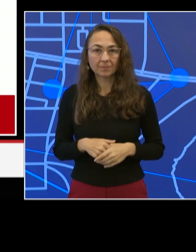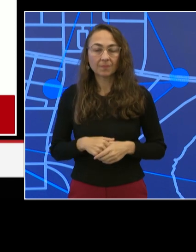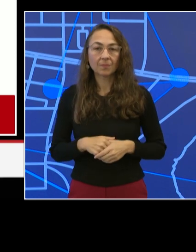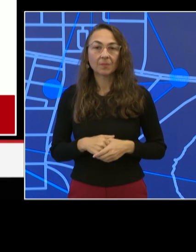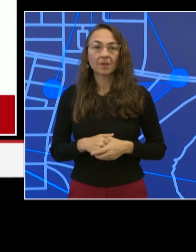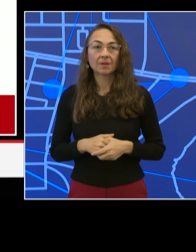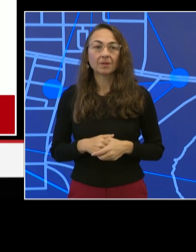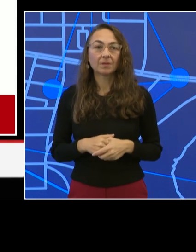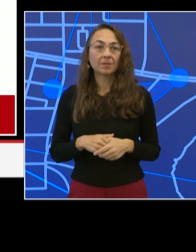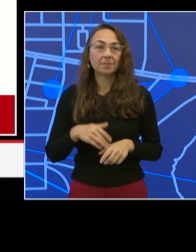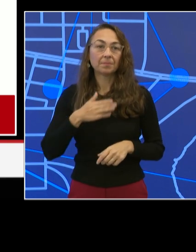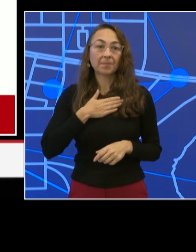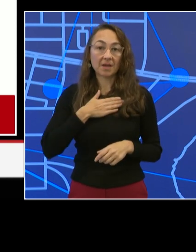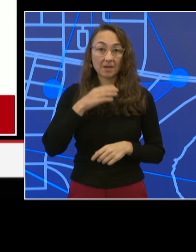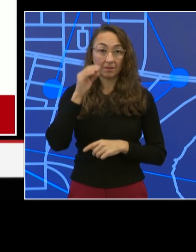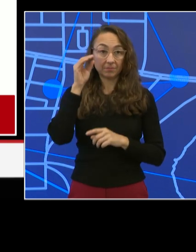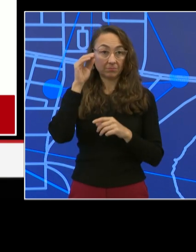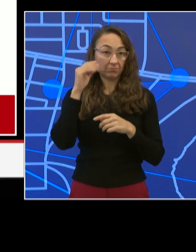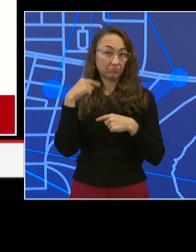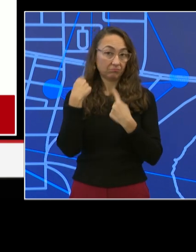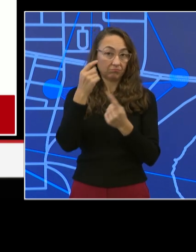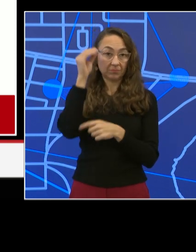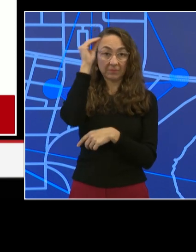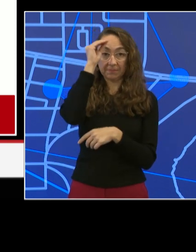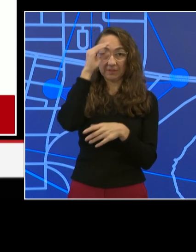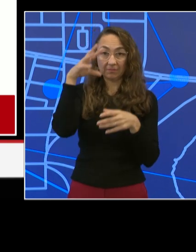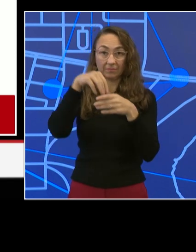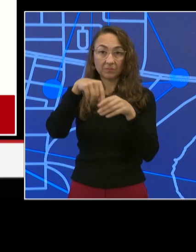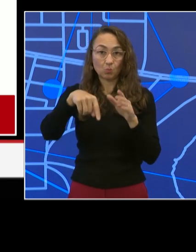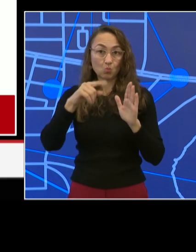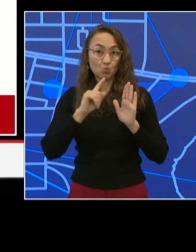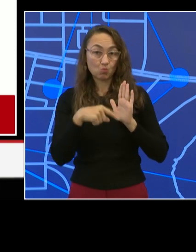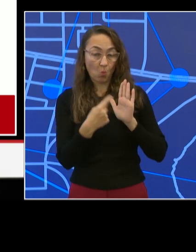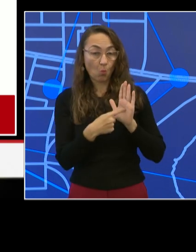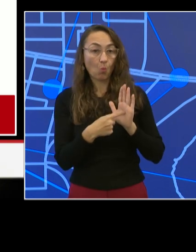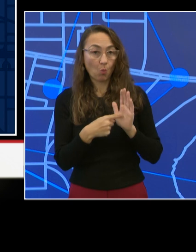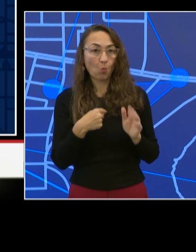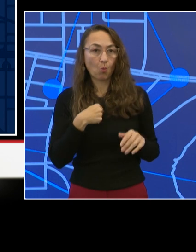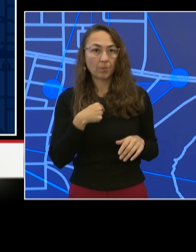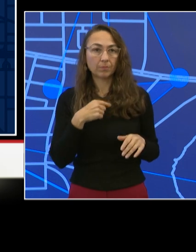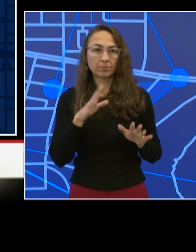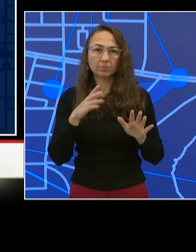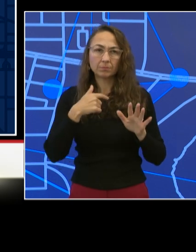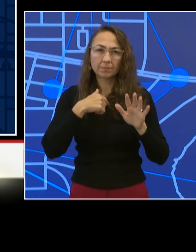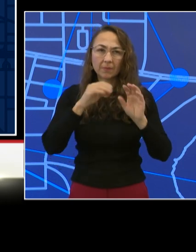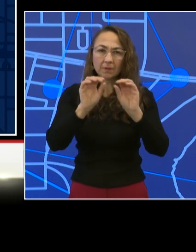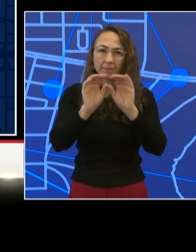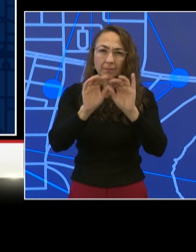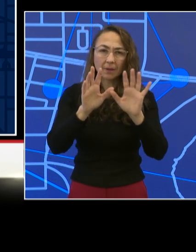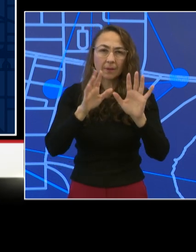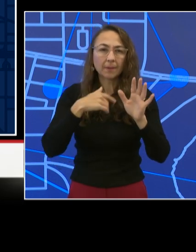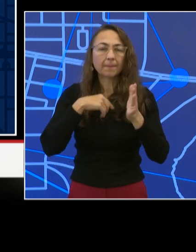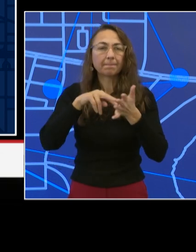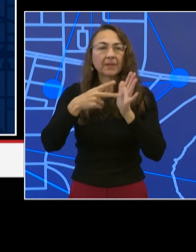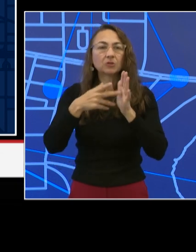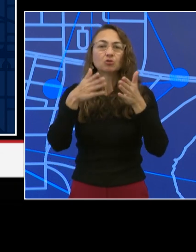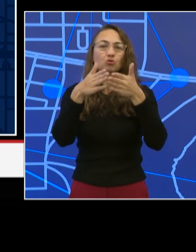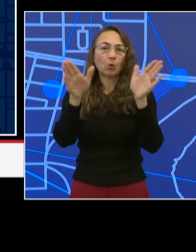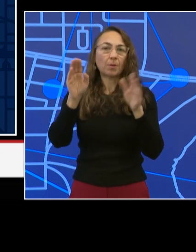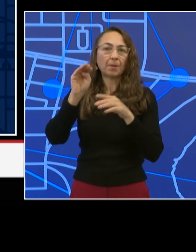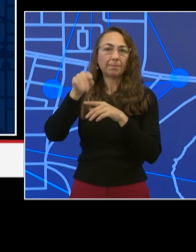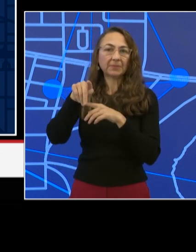space is looking at how, and when I say been in this space, specifically within the Metropolitan Police Department, is how we have invested